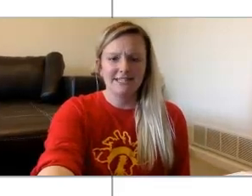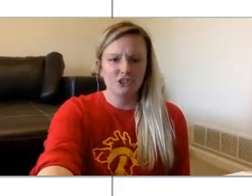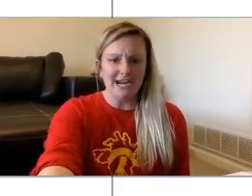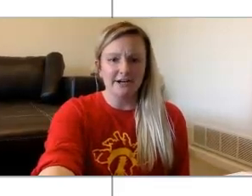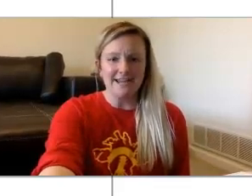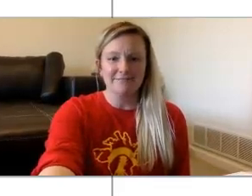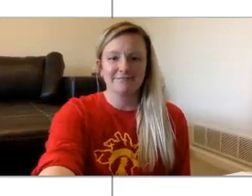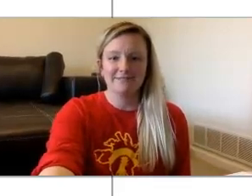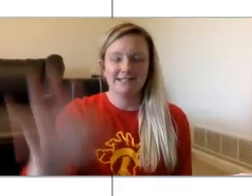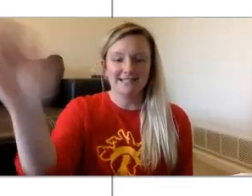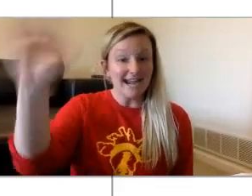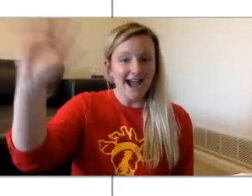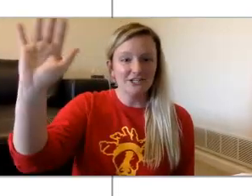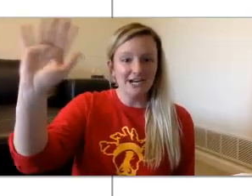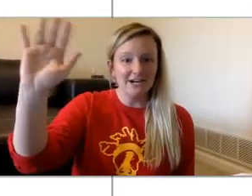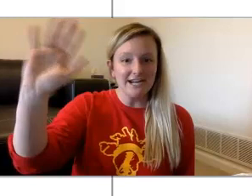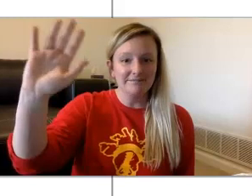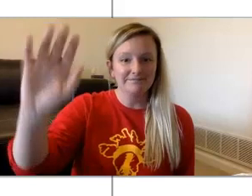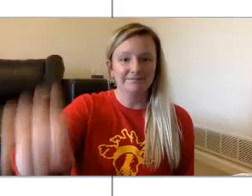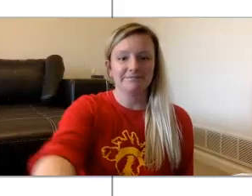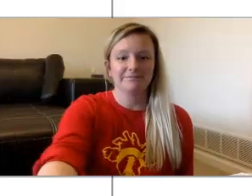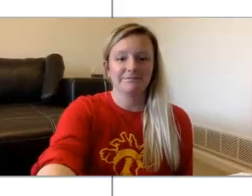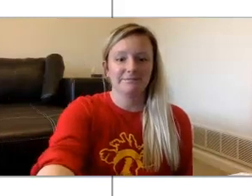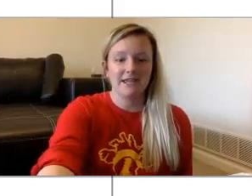This is Jerry. Say hi, Jerry.